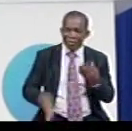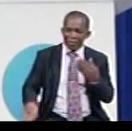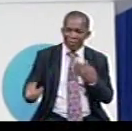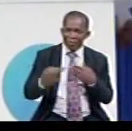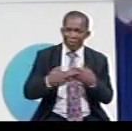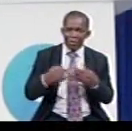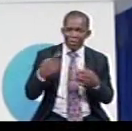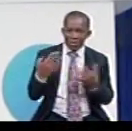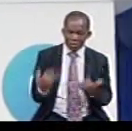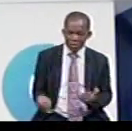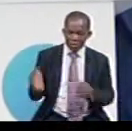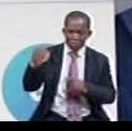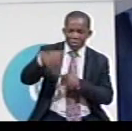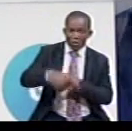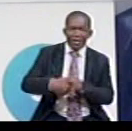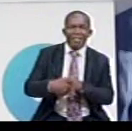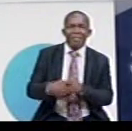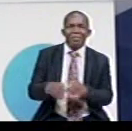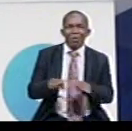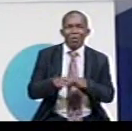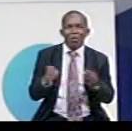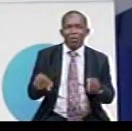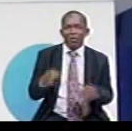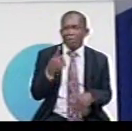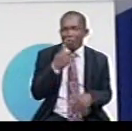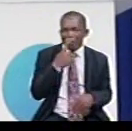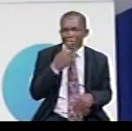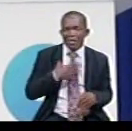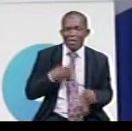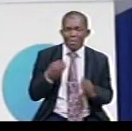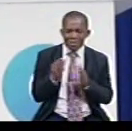tonight. Open your mouth and pray.